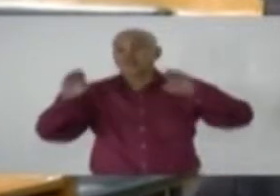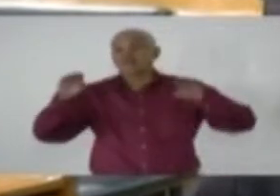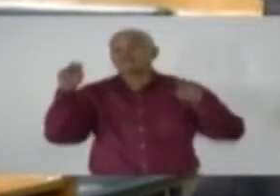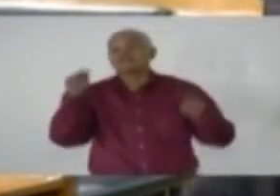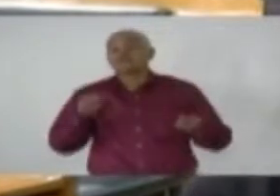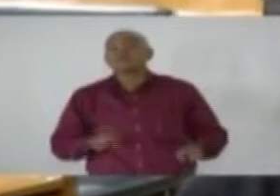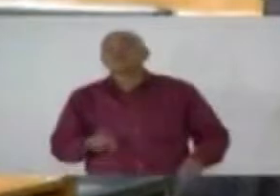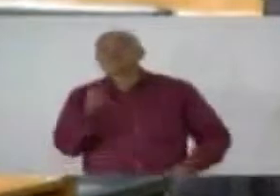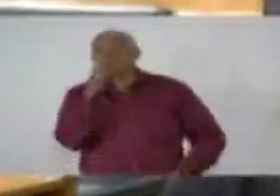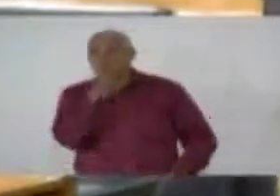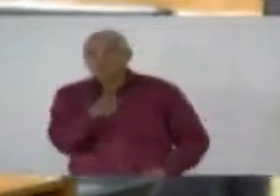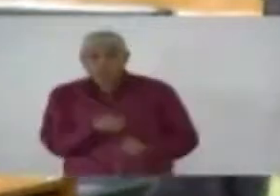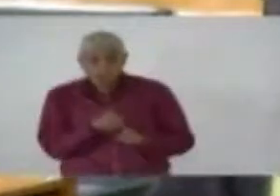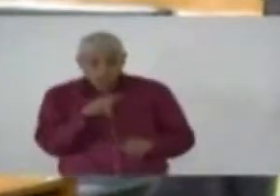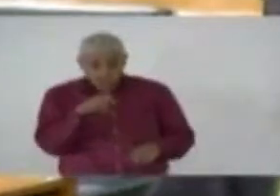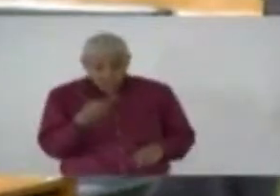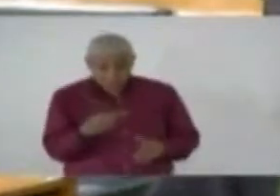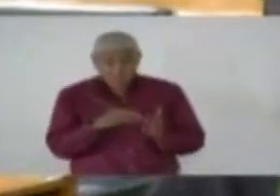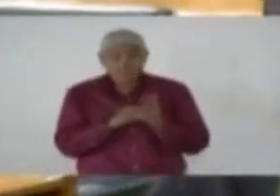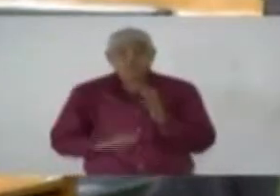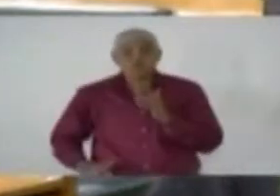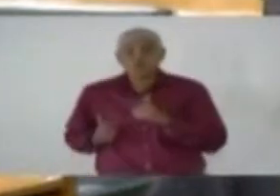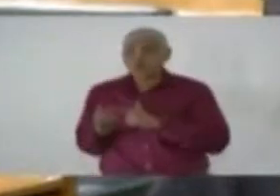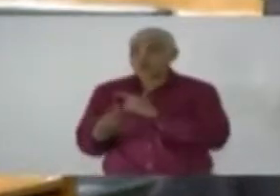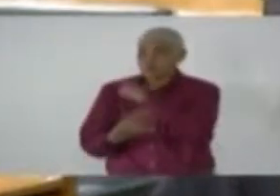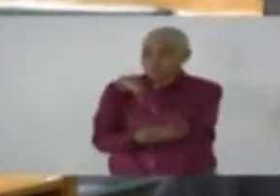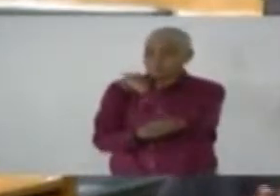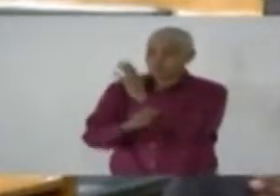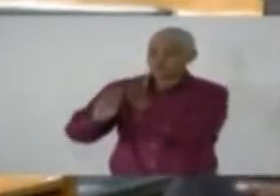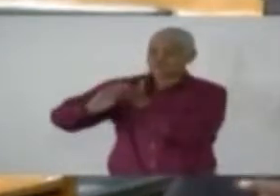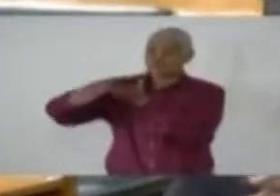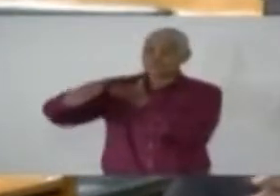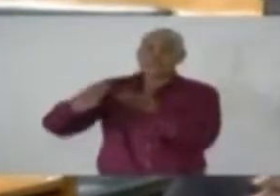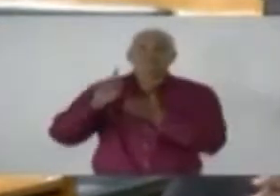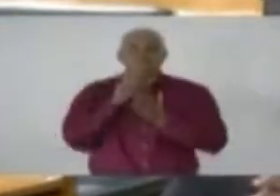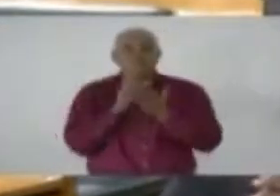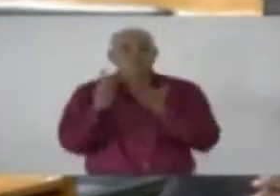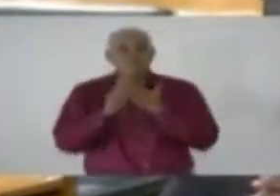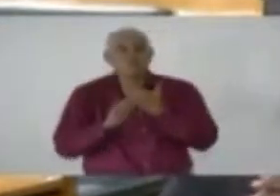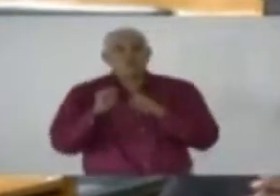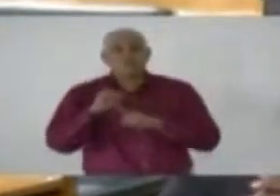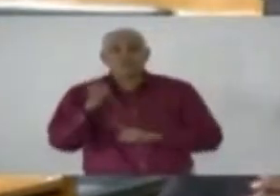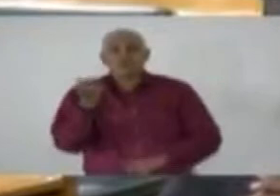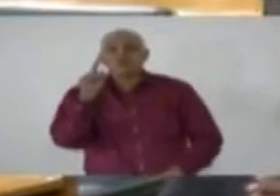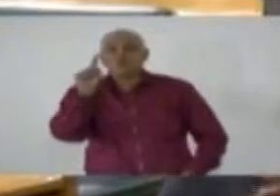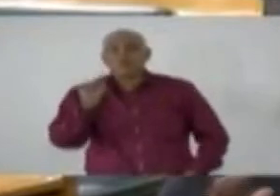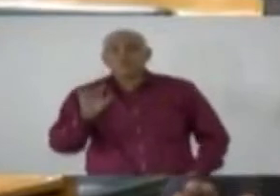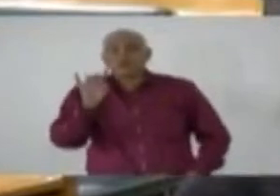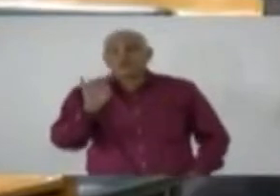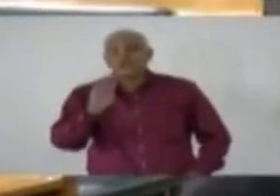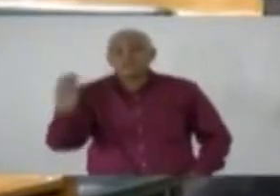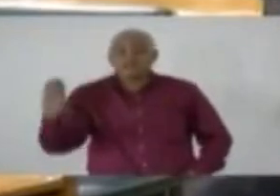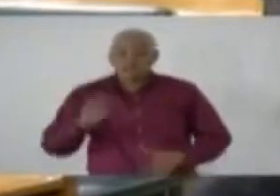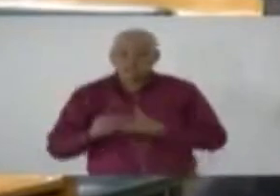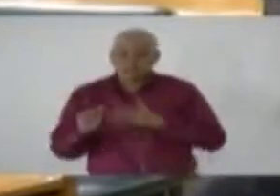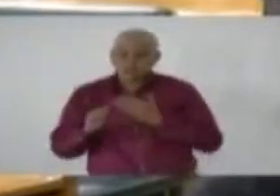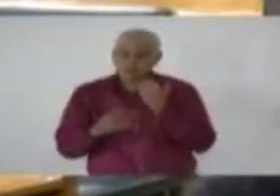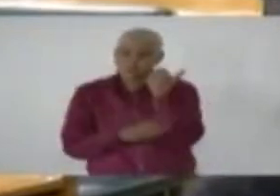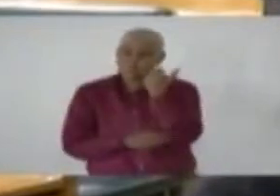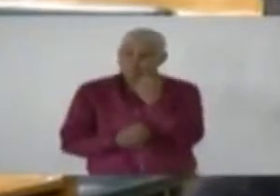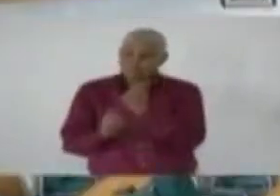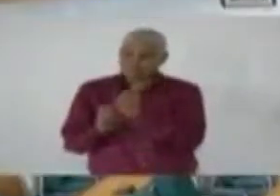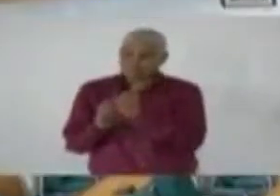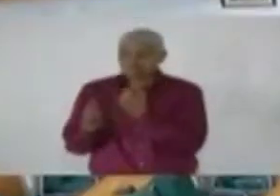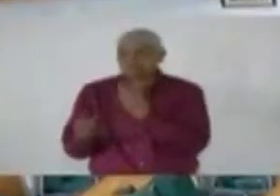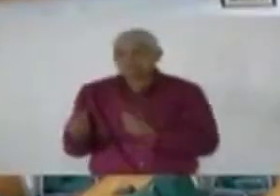who were on the PATH student or poor relief program. Another $1.8 billion given out